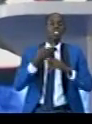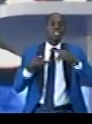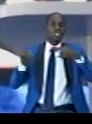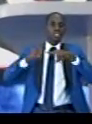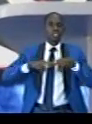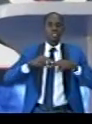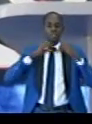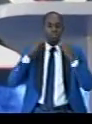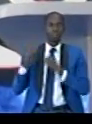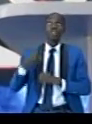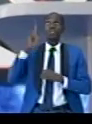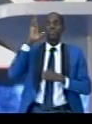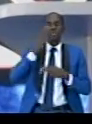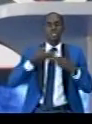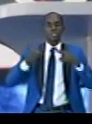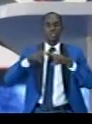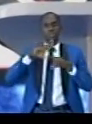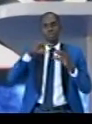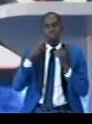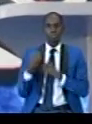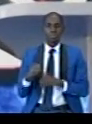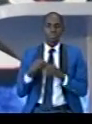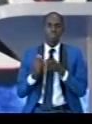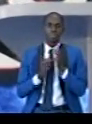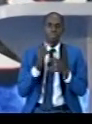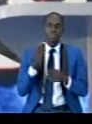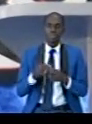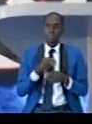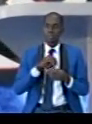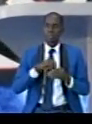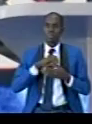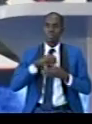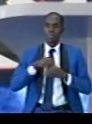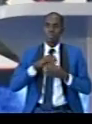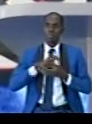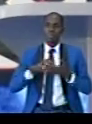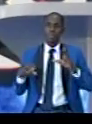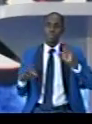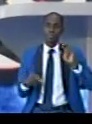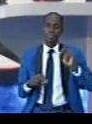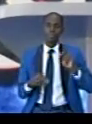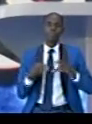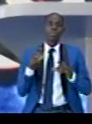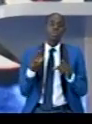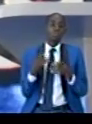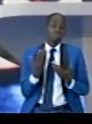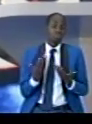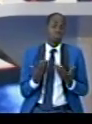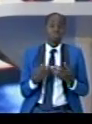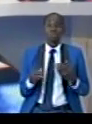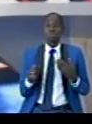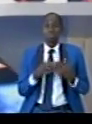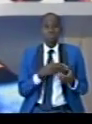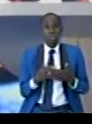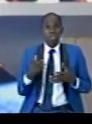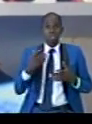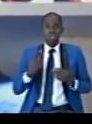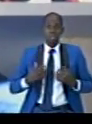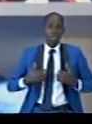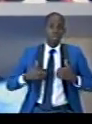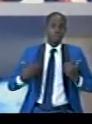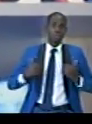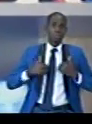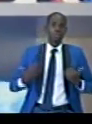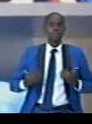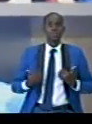your strength. Then in verse 30, it says, even the youth shall faint and be weary, and the